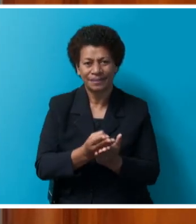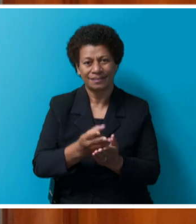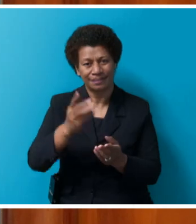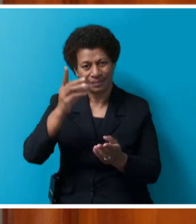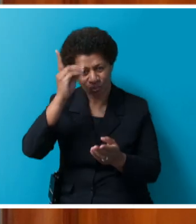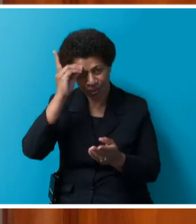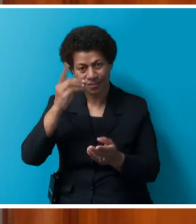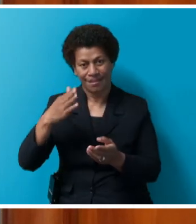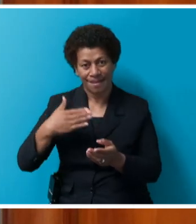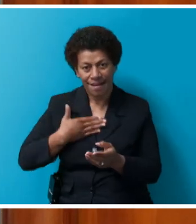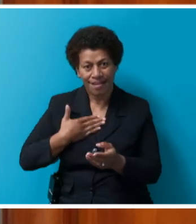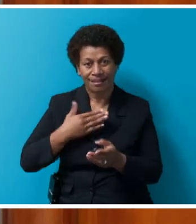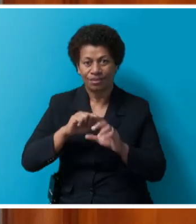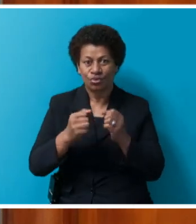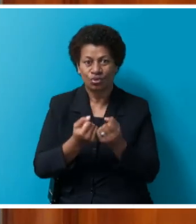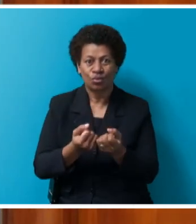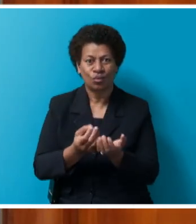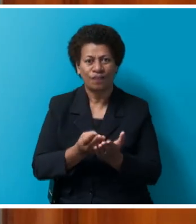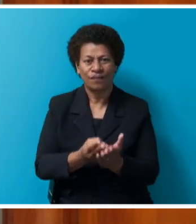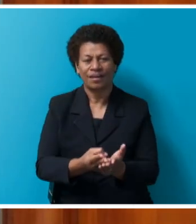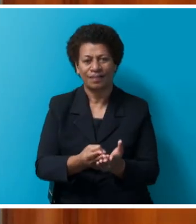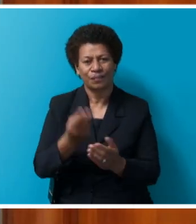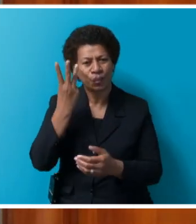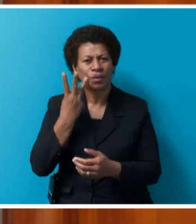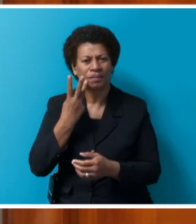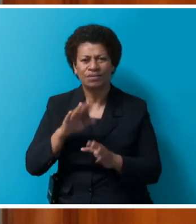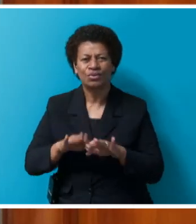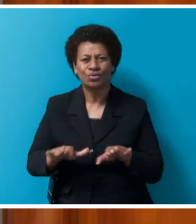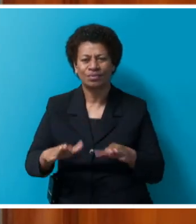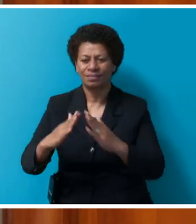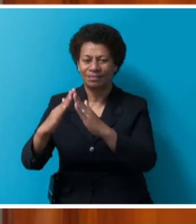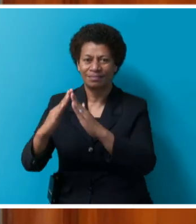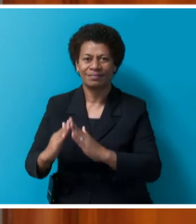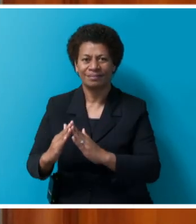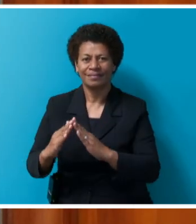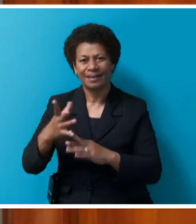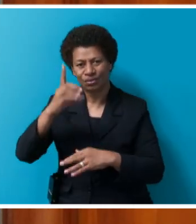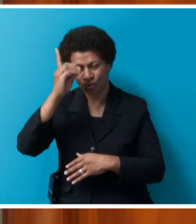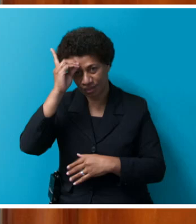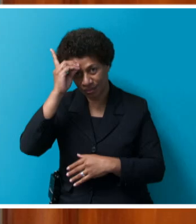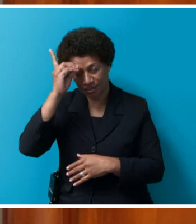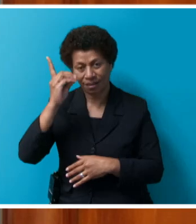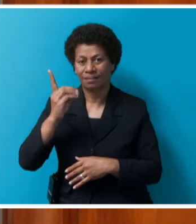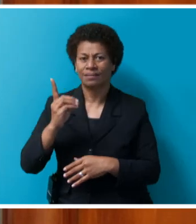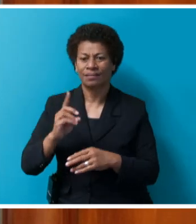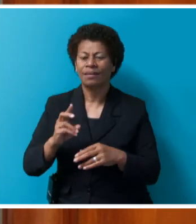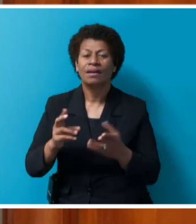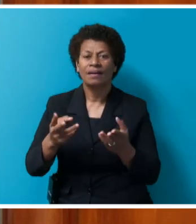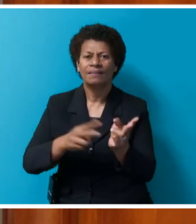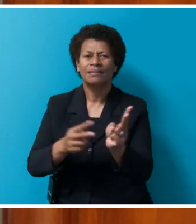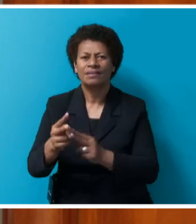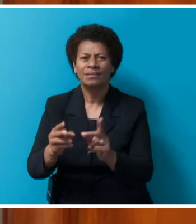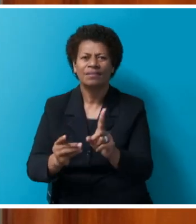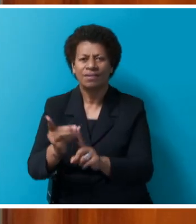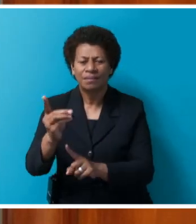health, social welfare, women, children, housing, education, rural development,